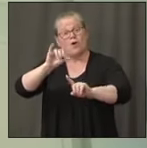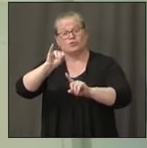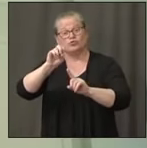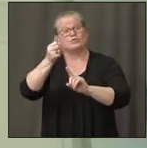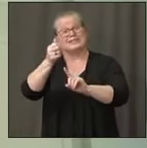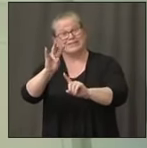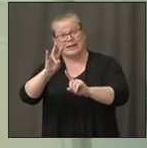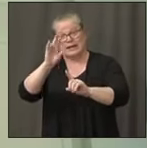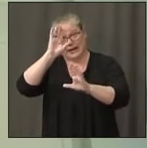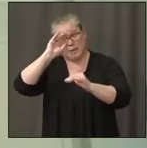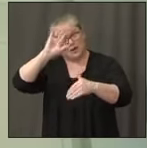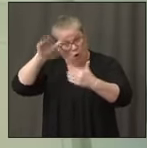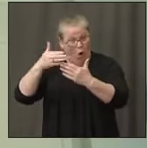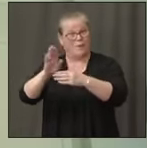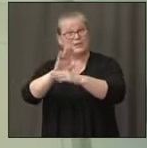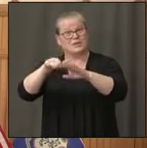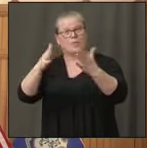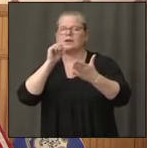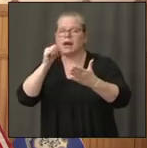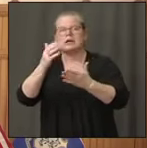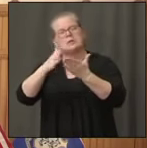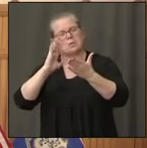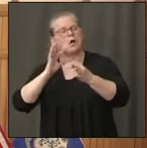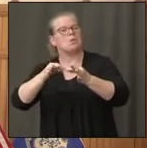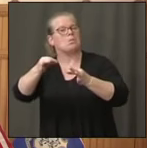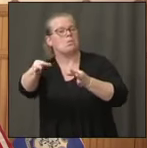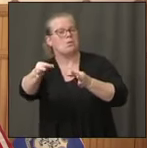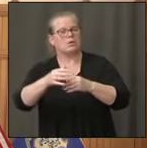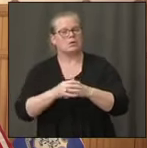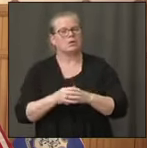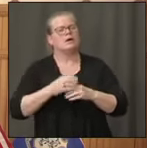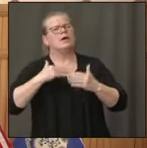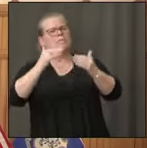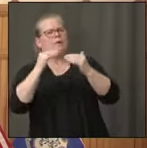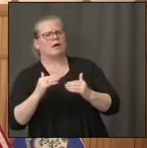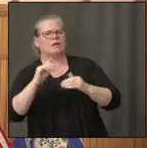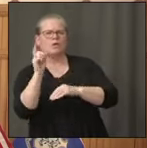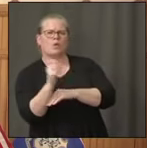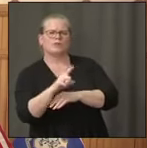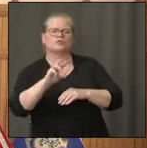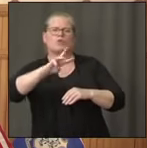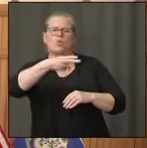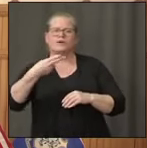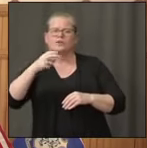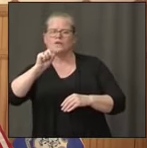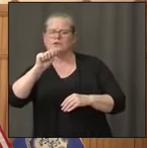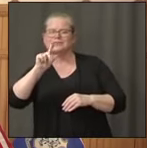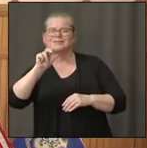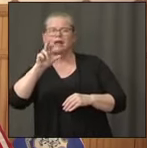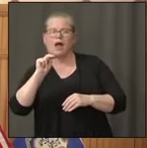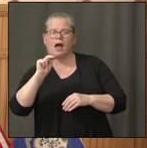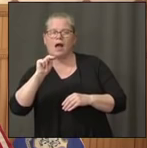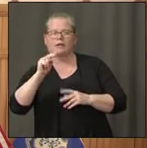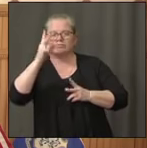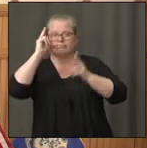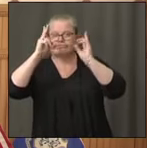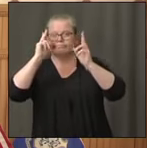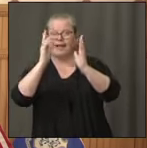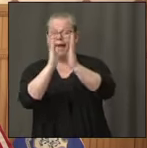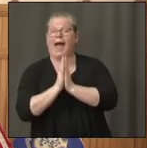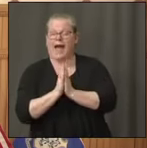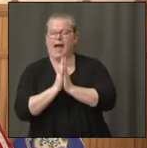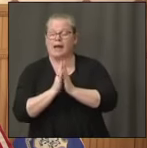And then my last question, there is a West Hartford Salon asking customers to sign a waiver, basically, that they won't get sued if the customer gets